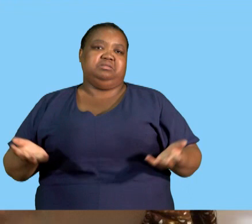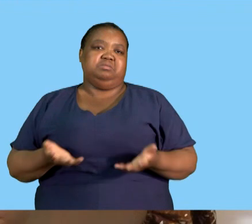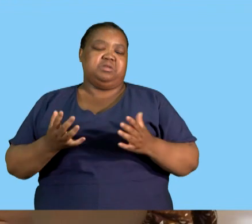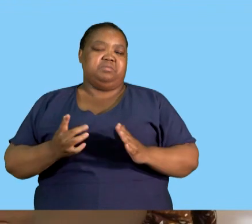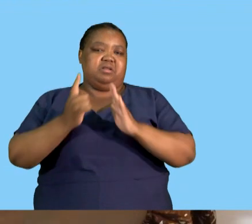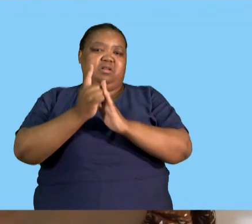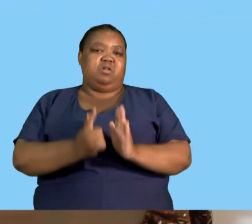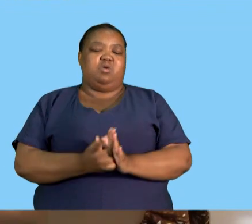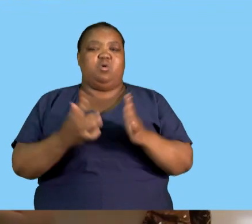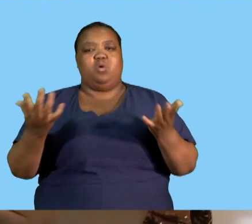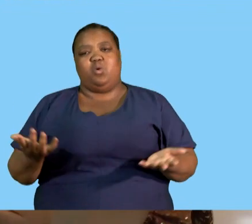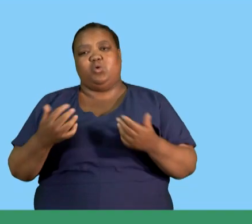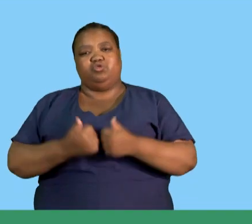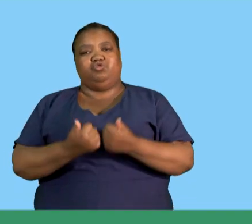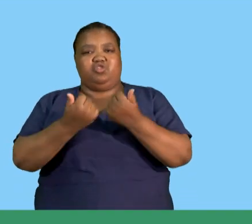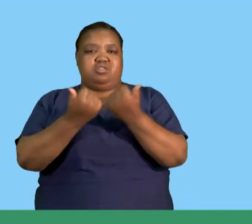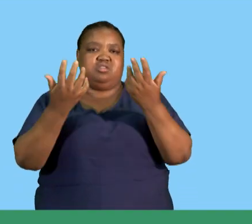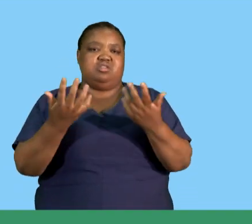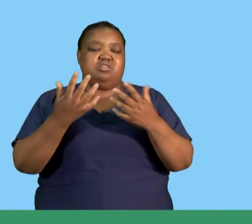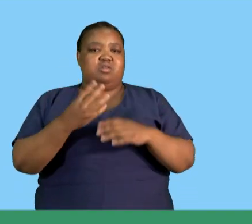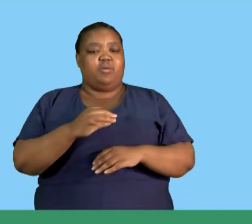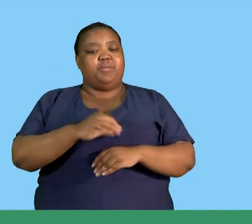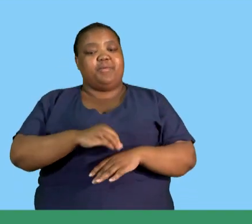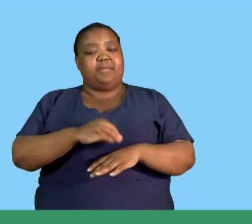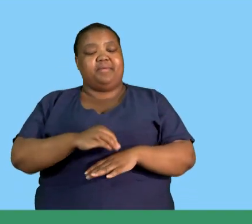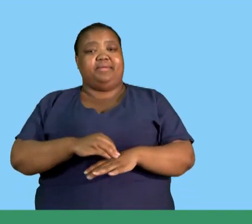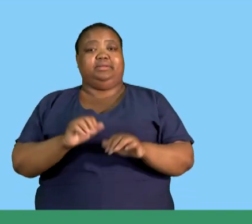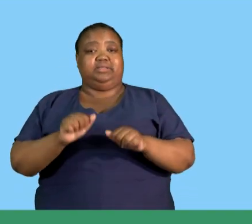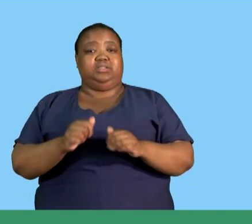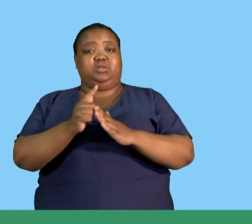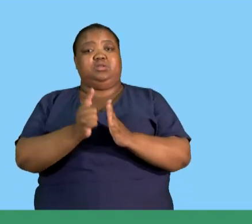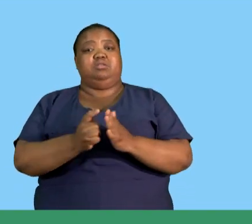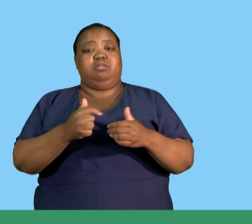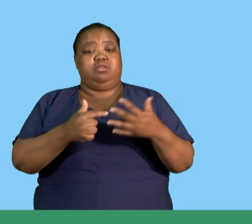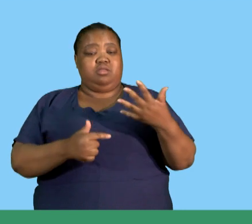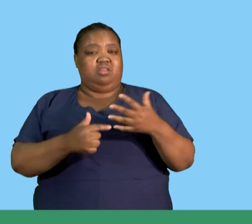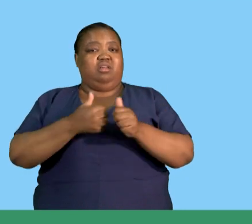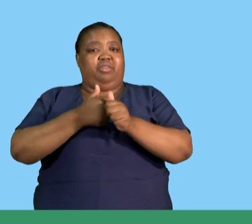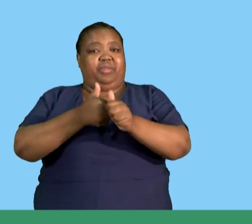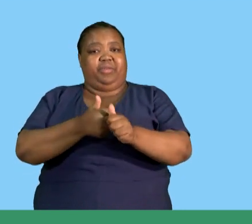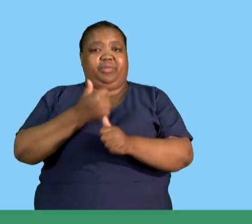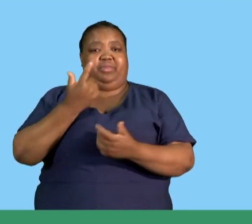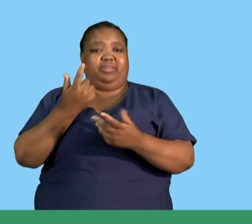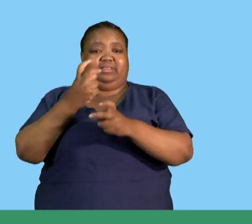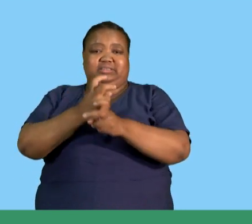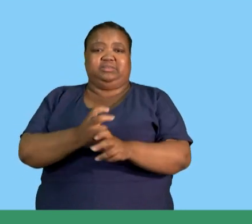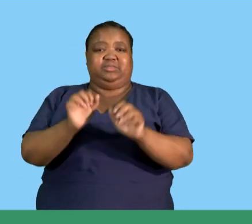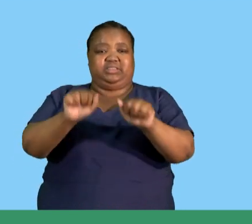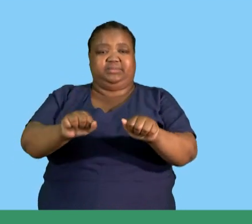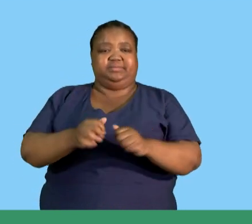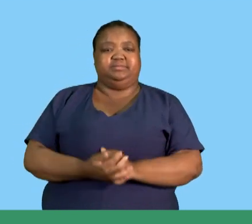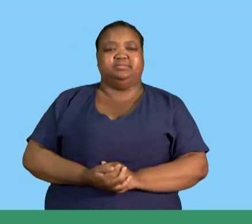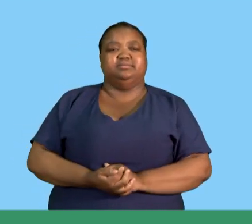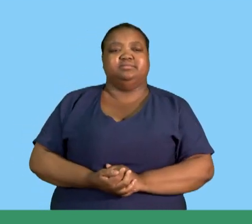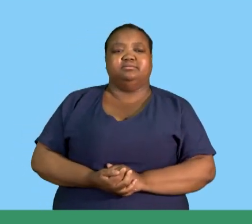obstacles. A barrier is an obstacle like legislation or challenges or problems like legislation that makes it difficult to